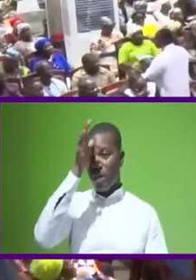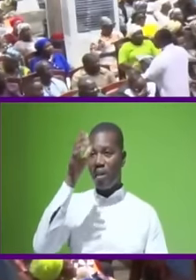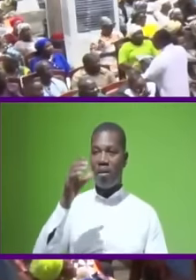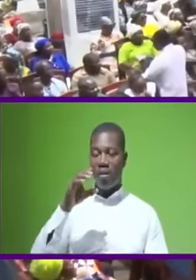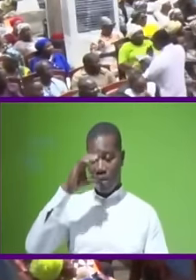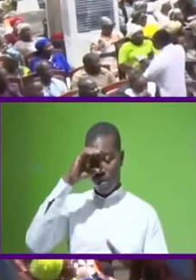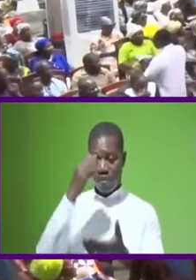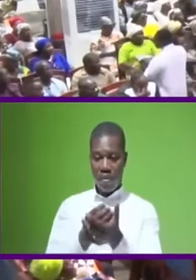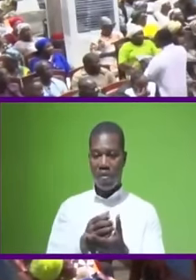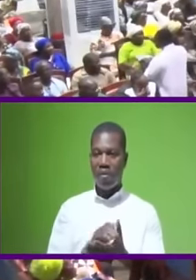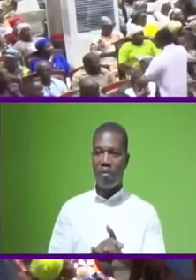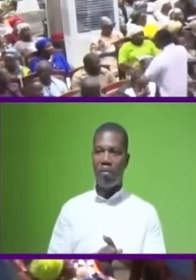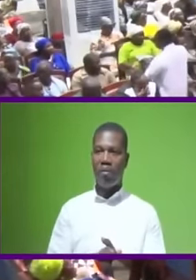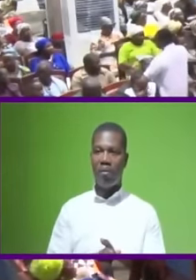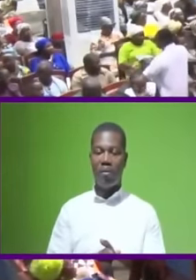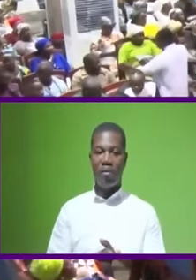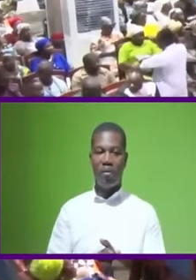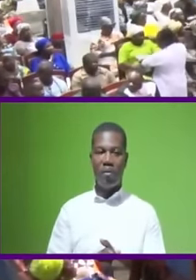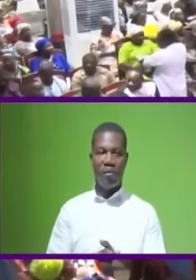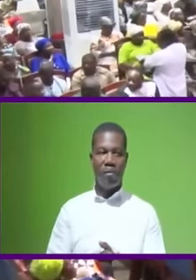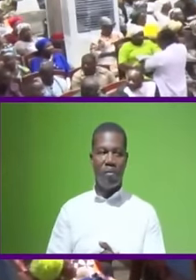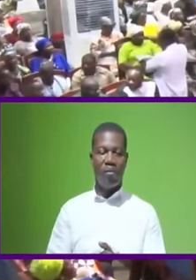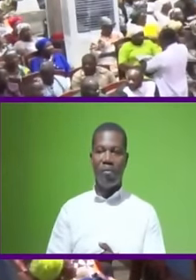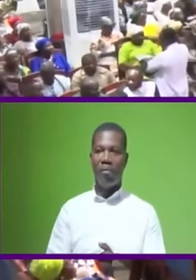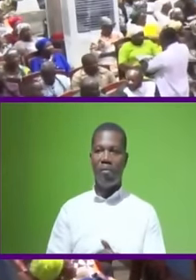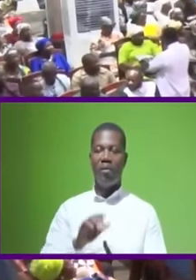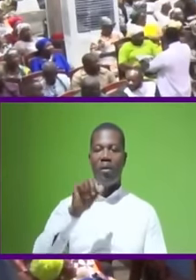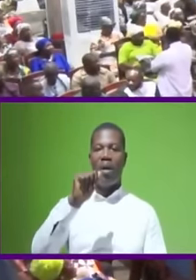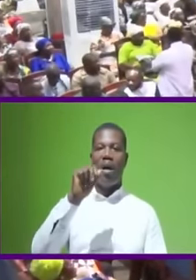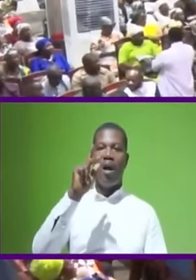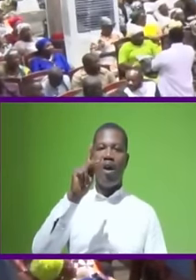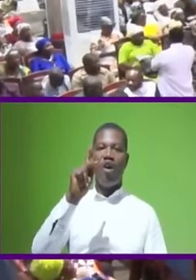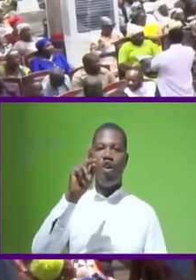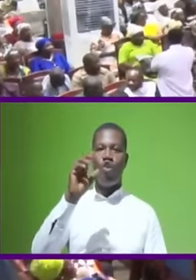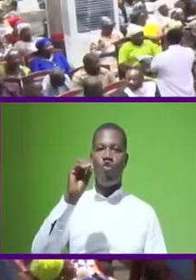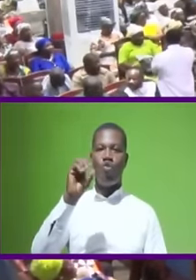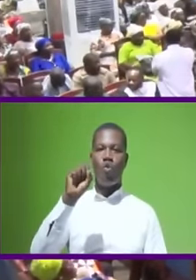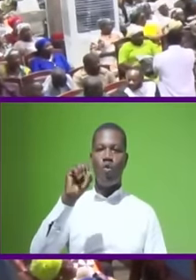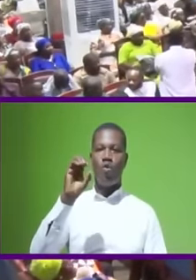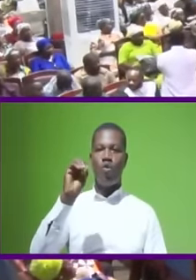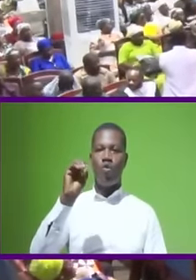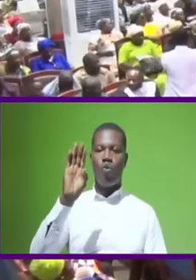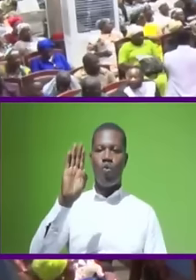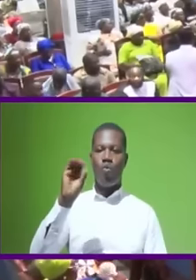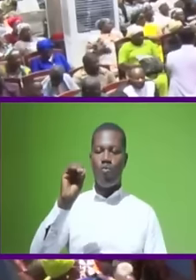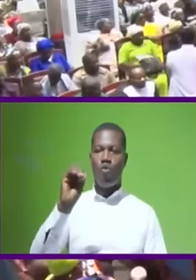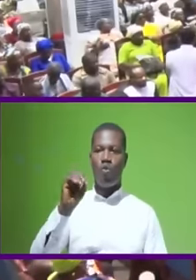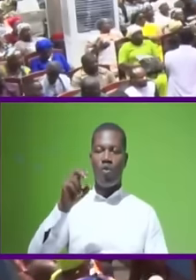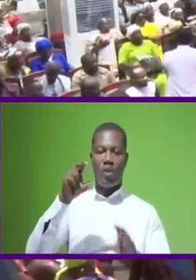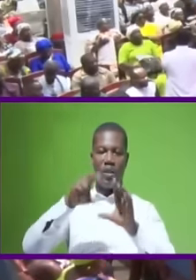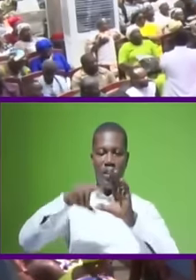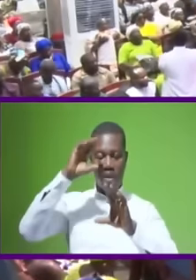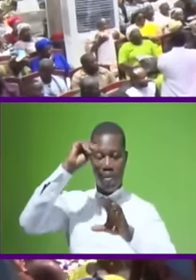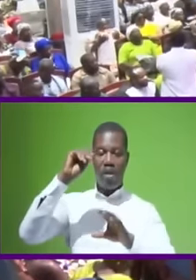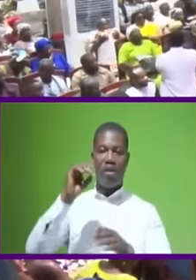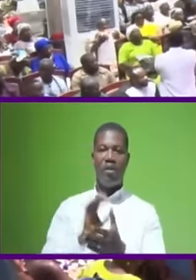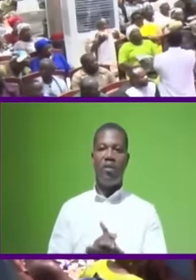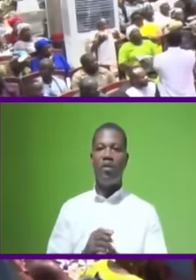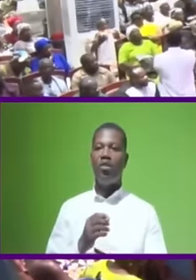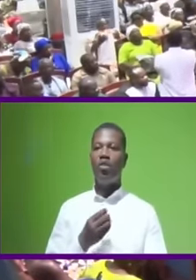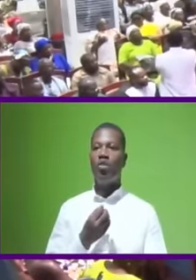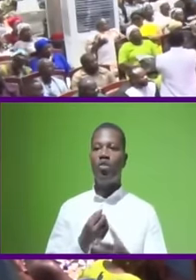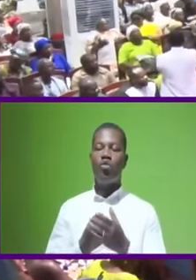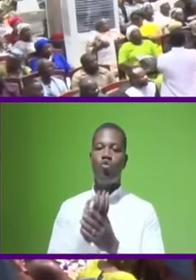Across the month, Chairman, month of Toso. On I'm doing that, you're basically 2 years. Walter, he is just 2 years older than